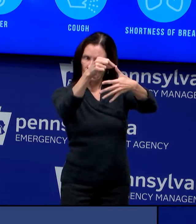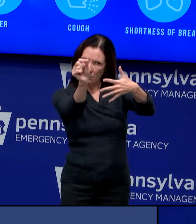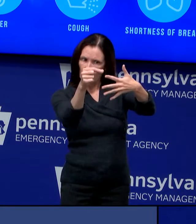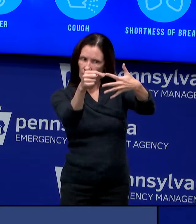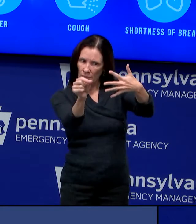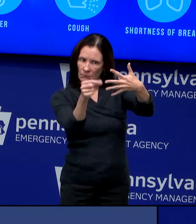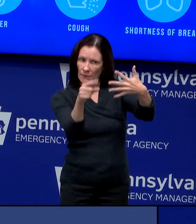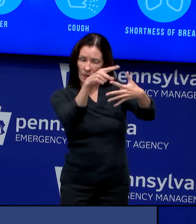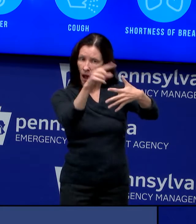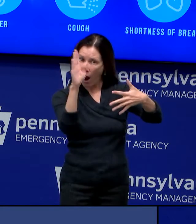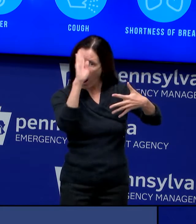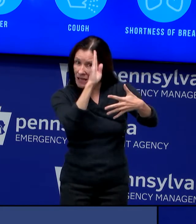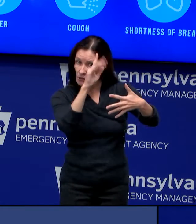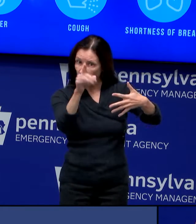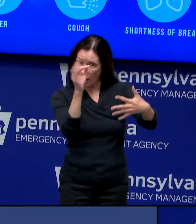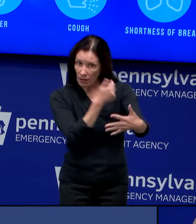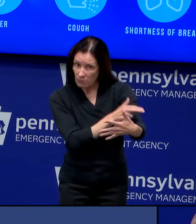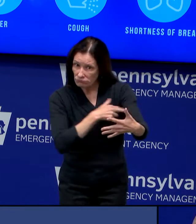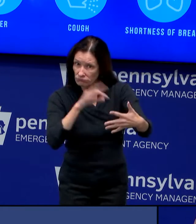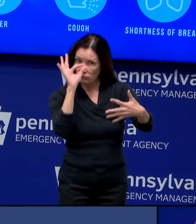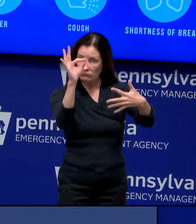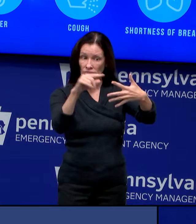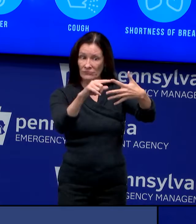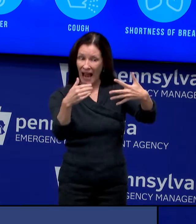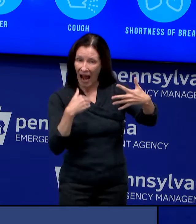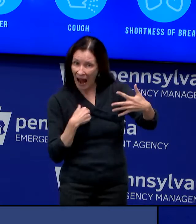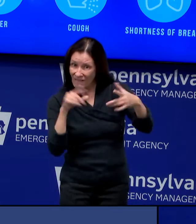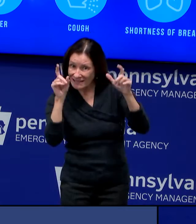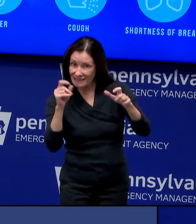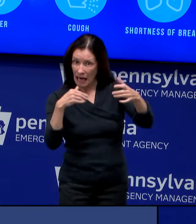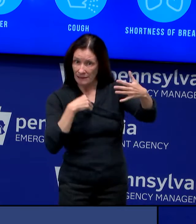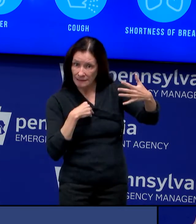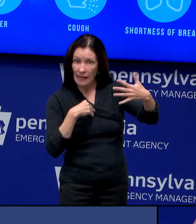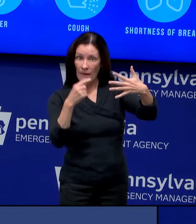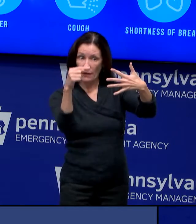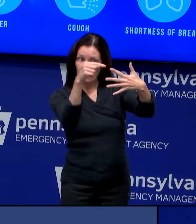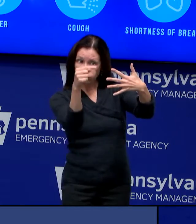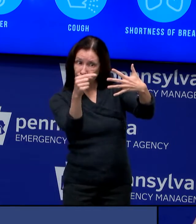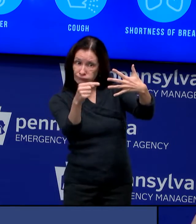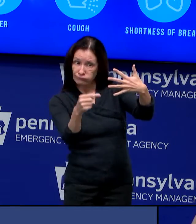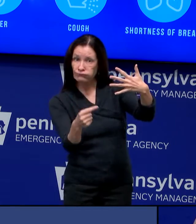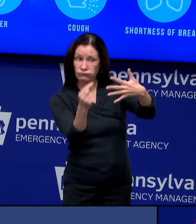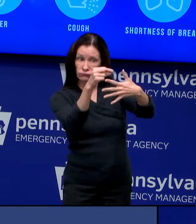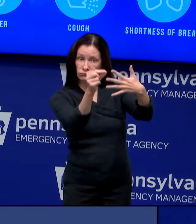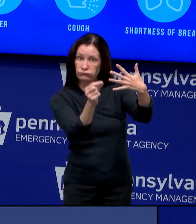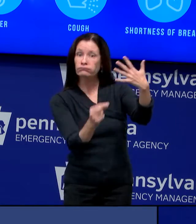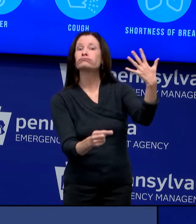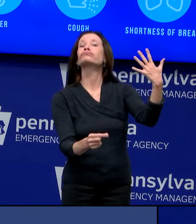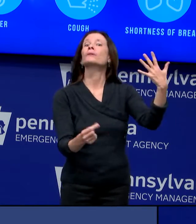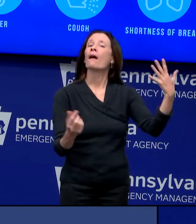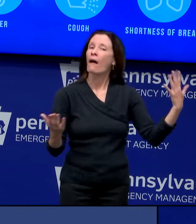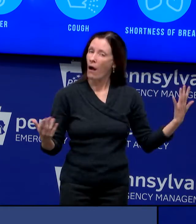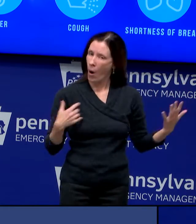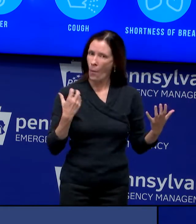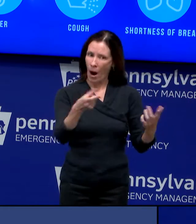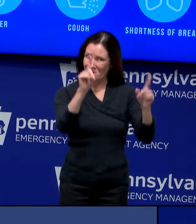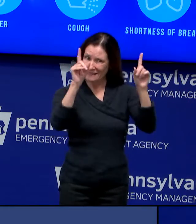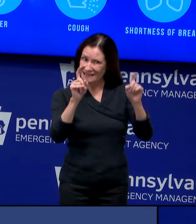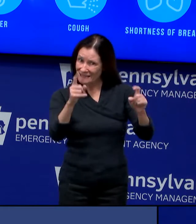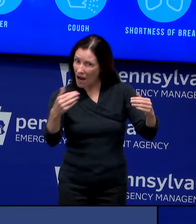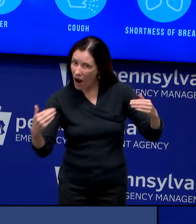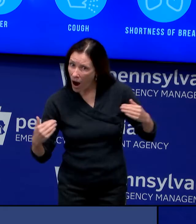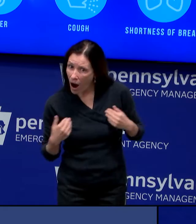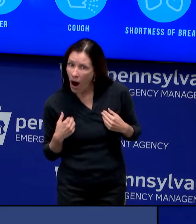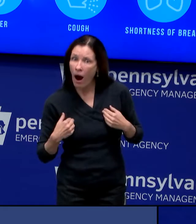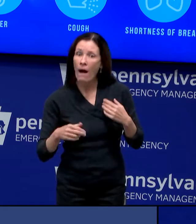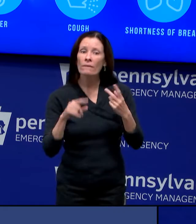and variables to make our decisions. So it'll be the amount of testing we can do. It'll be the amount of contact tracing we can